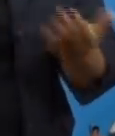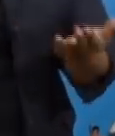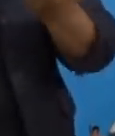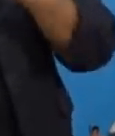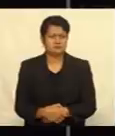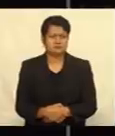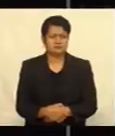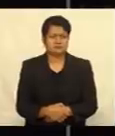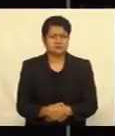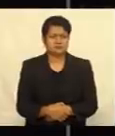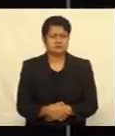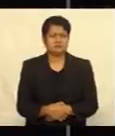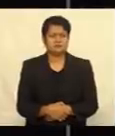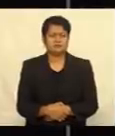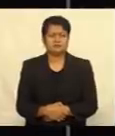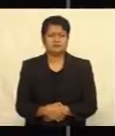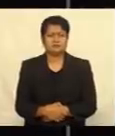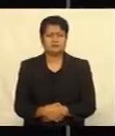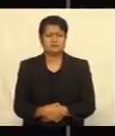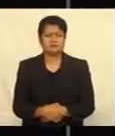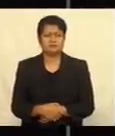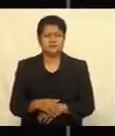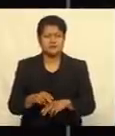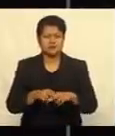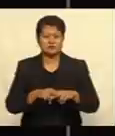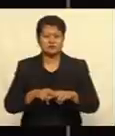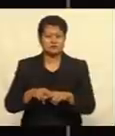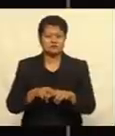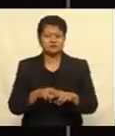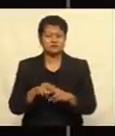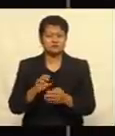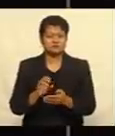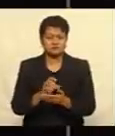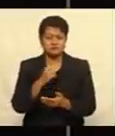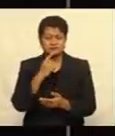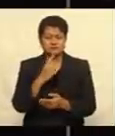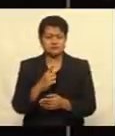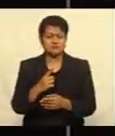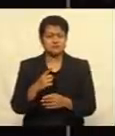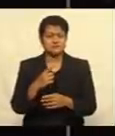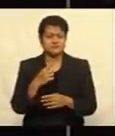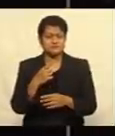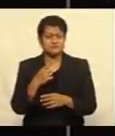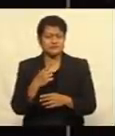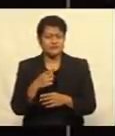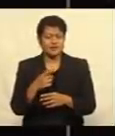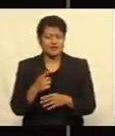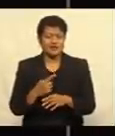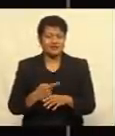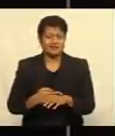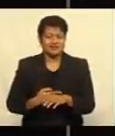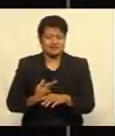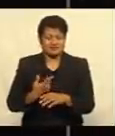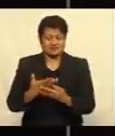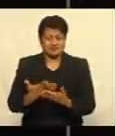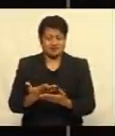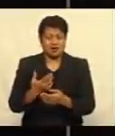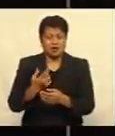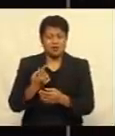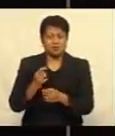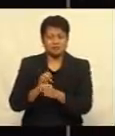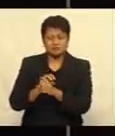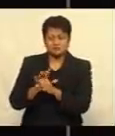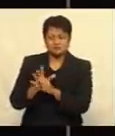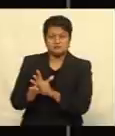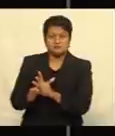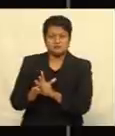vaccinated. The Fiji Commerce and Employers Federation is hoping the latest COVID-19 cases in Suva will not